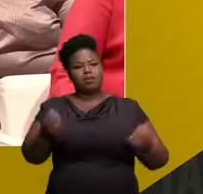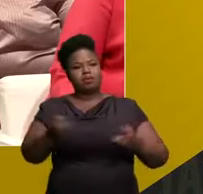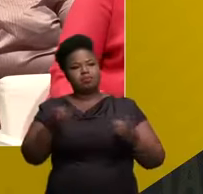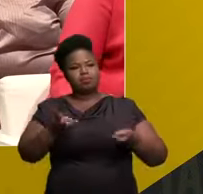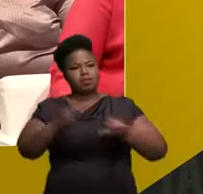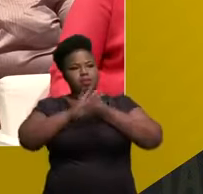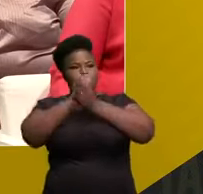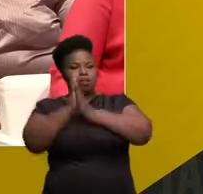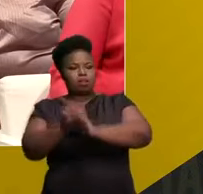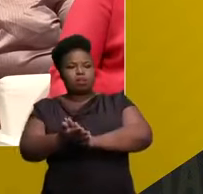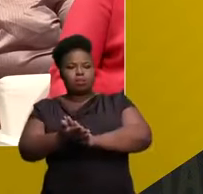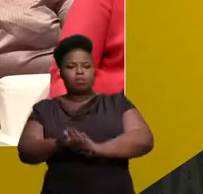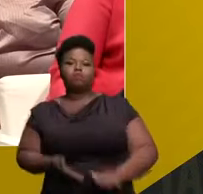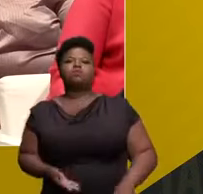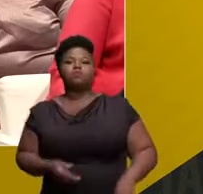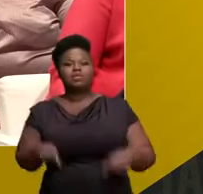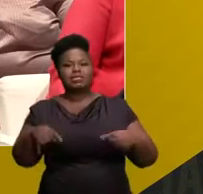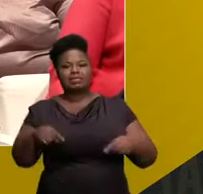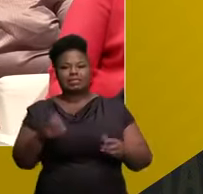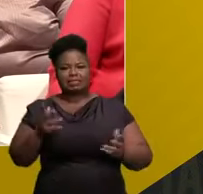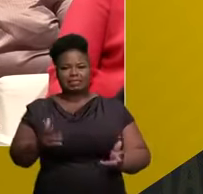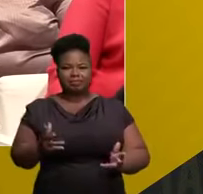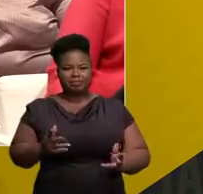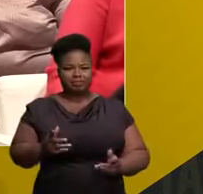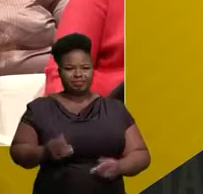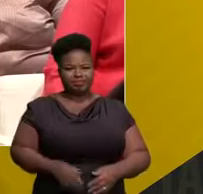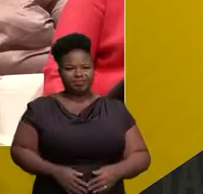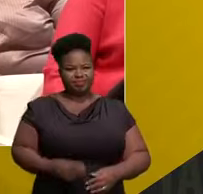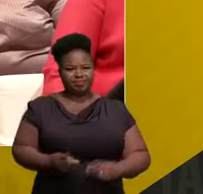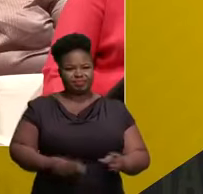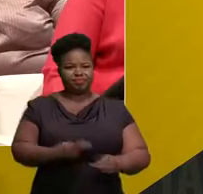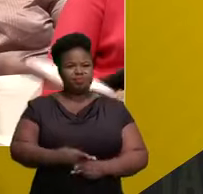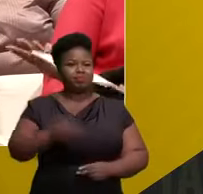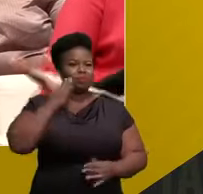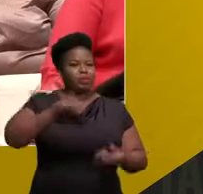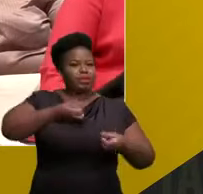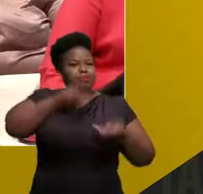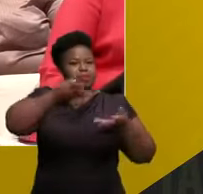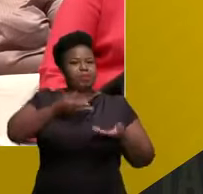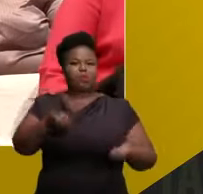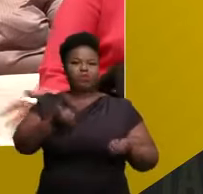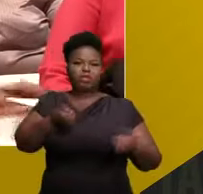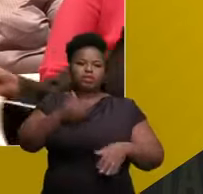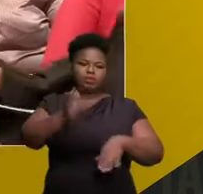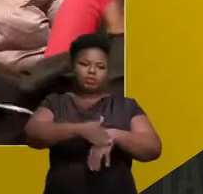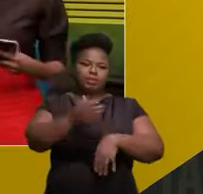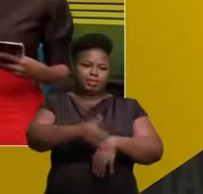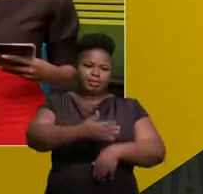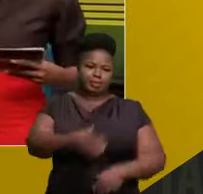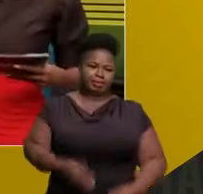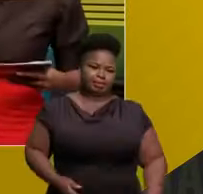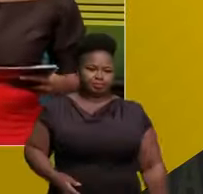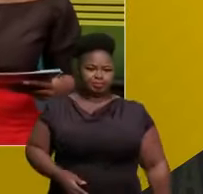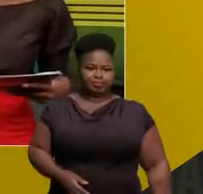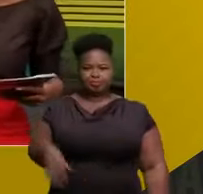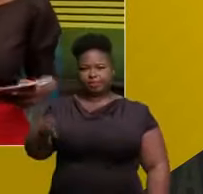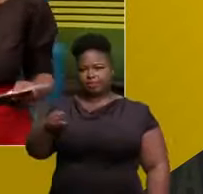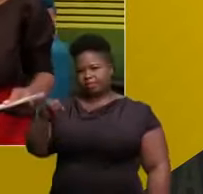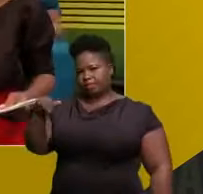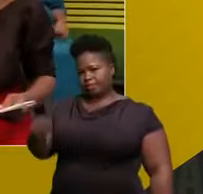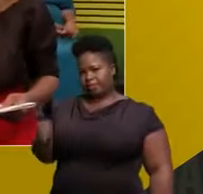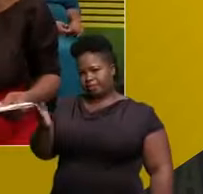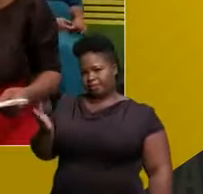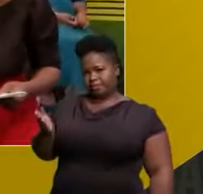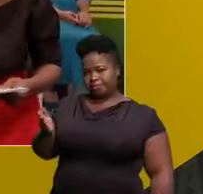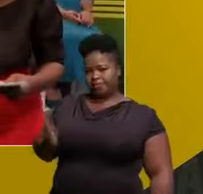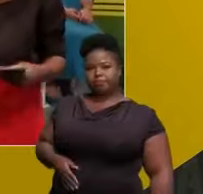know, feels it. And by the time you've exploded, it's already too late. Maybe let's speak to Sia just a little bit before we go to